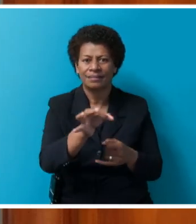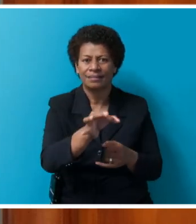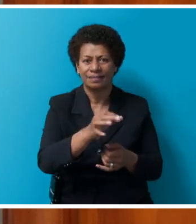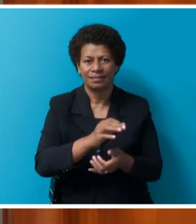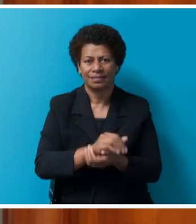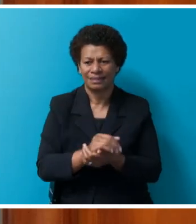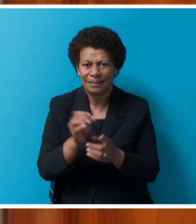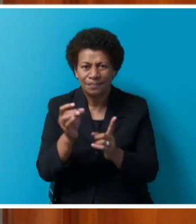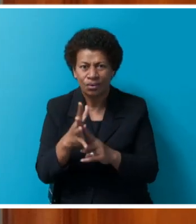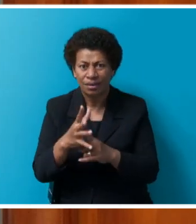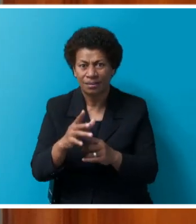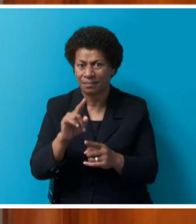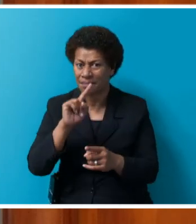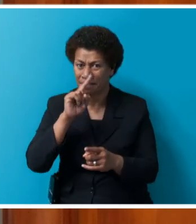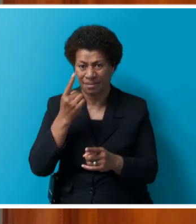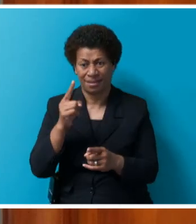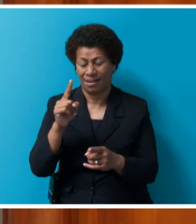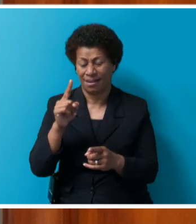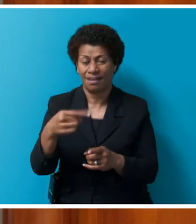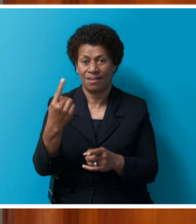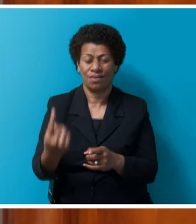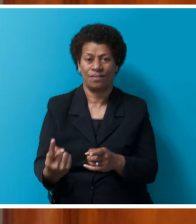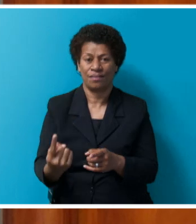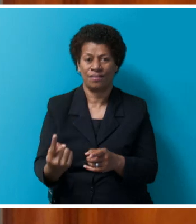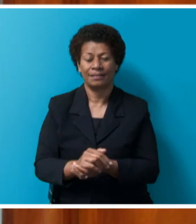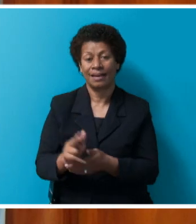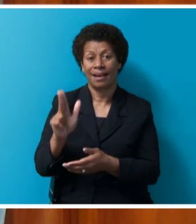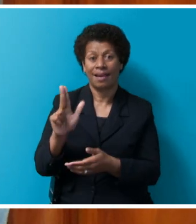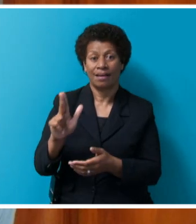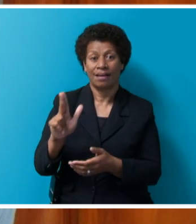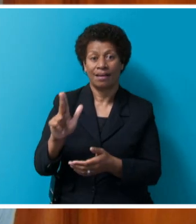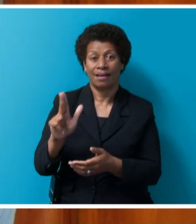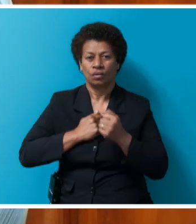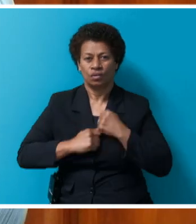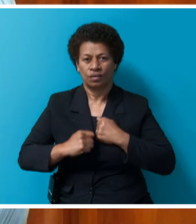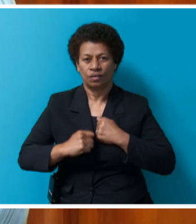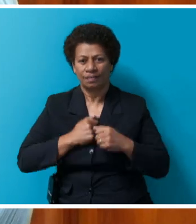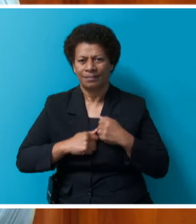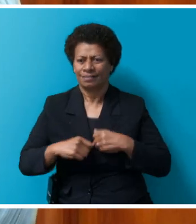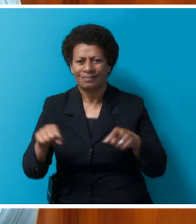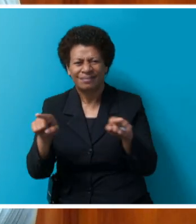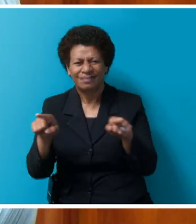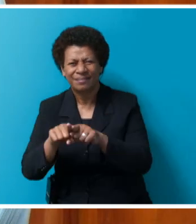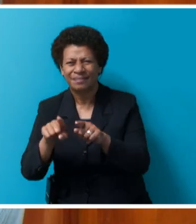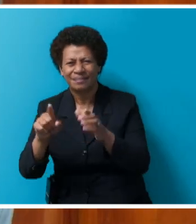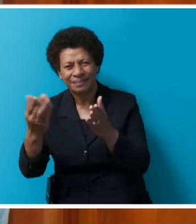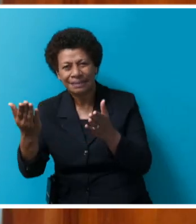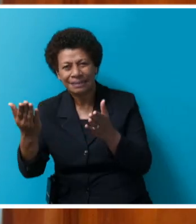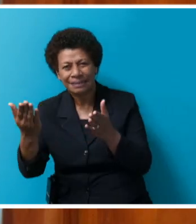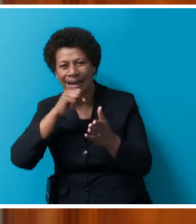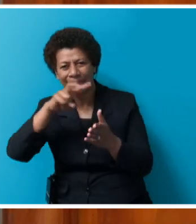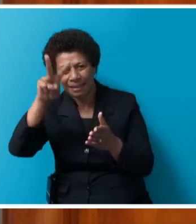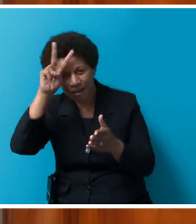an entire province's future alone. Laos struggles mirror Kandavu's. They mirror the cries of